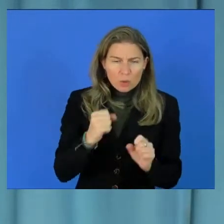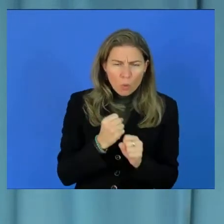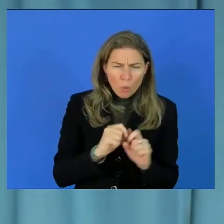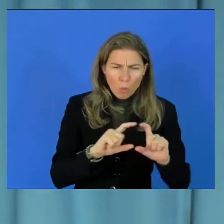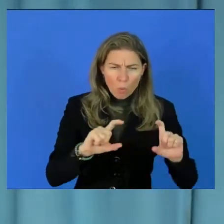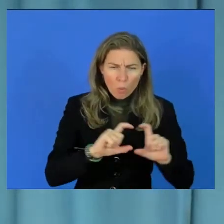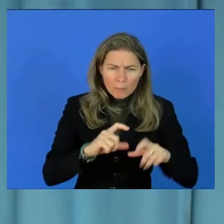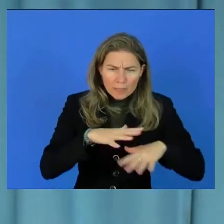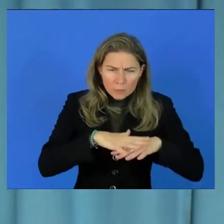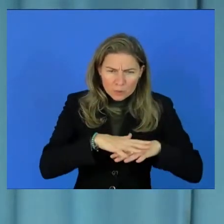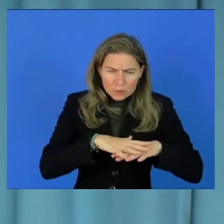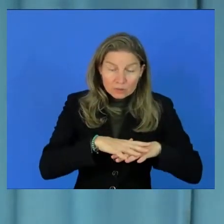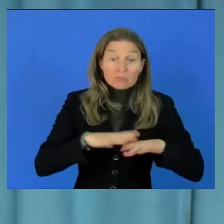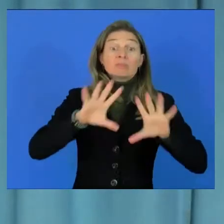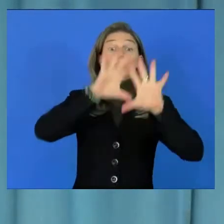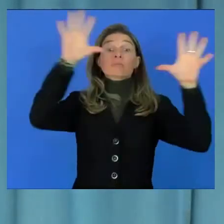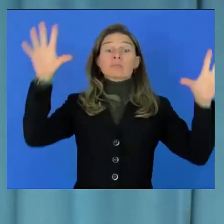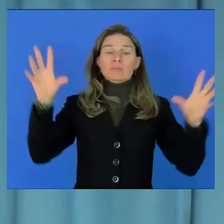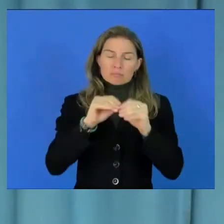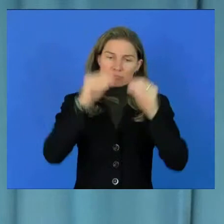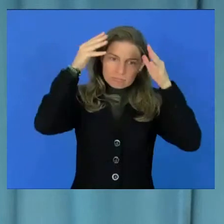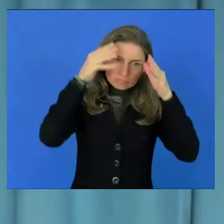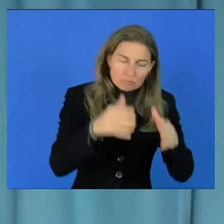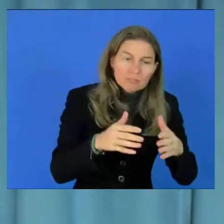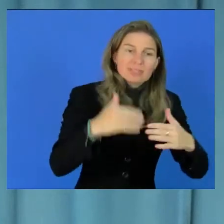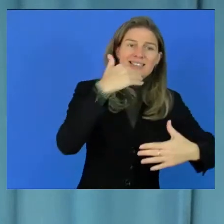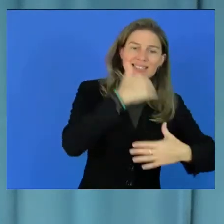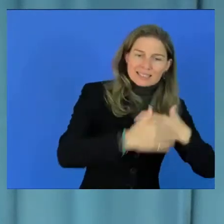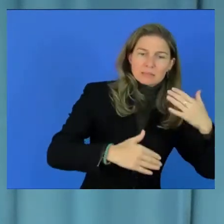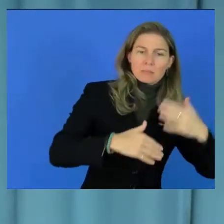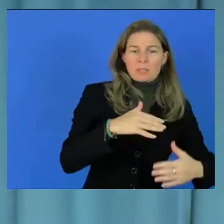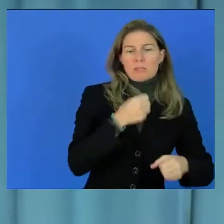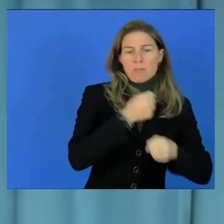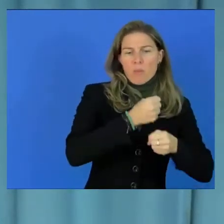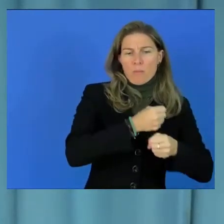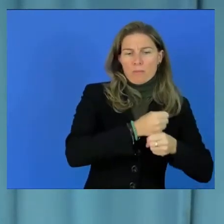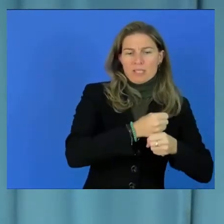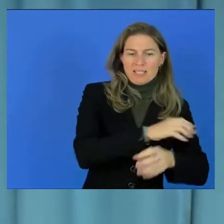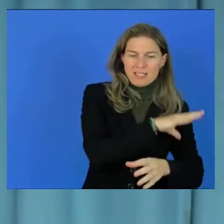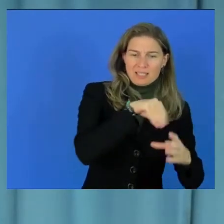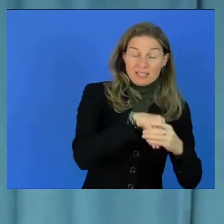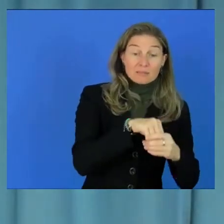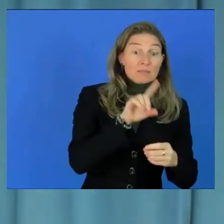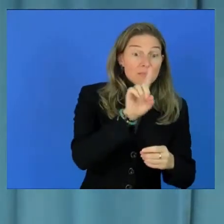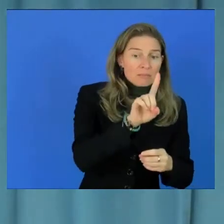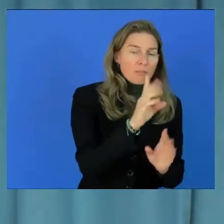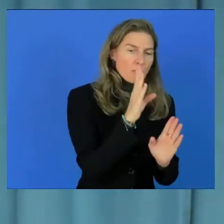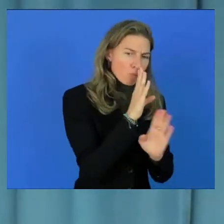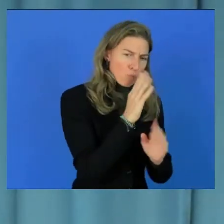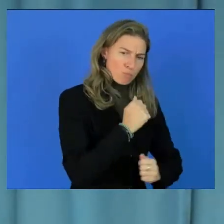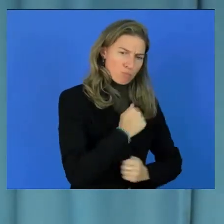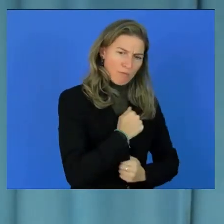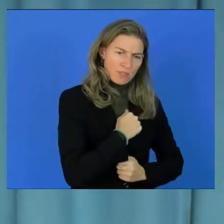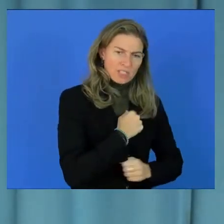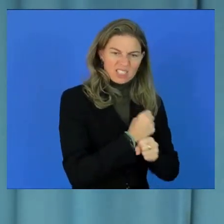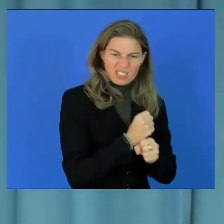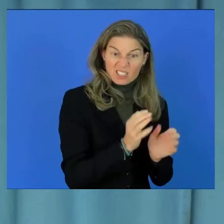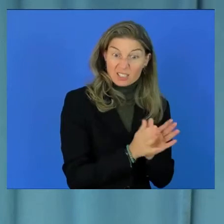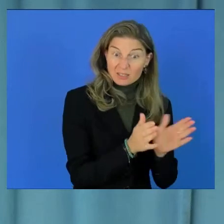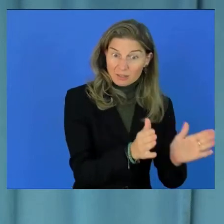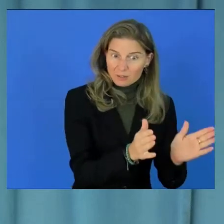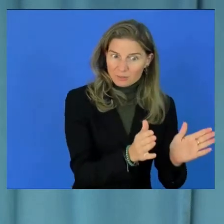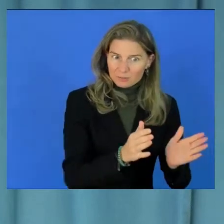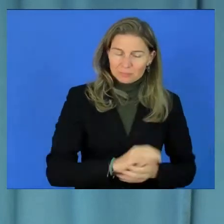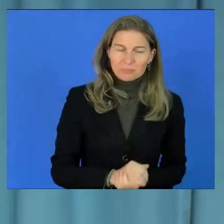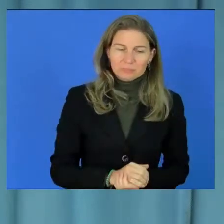disability employment in the private sector. So, before handing over, I should say that Jürgen and I